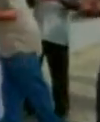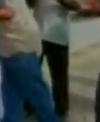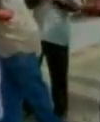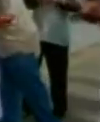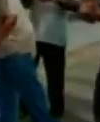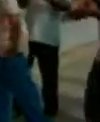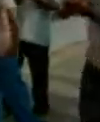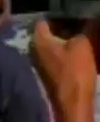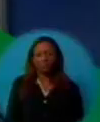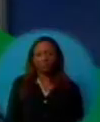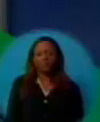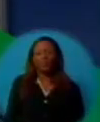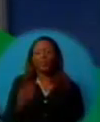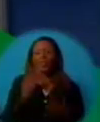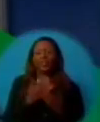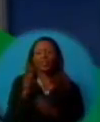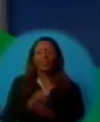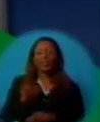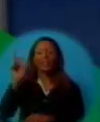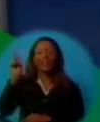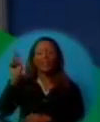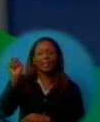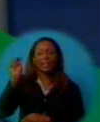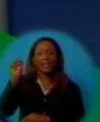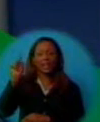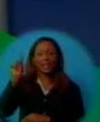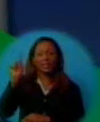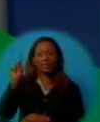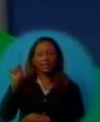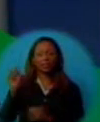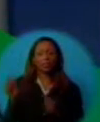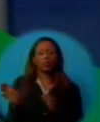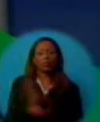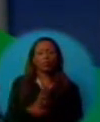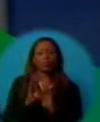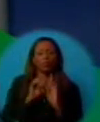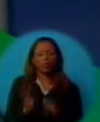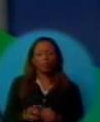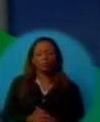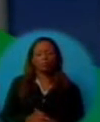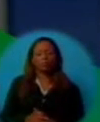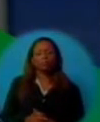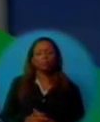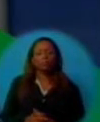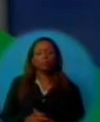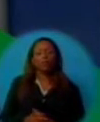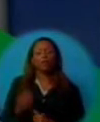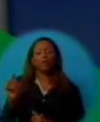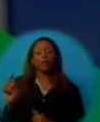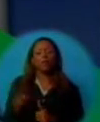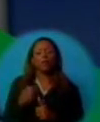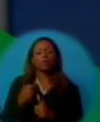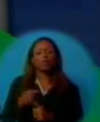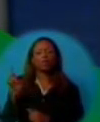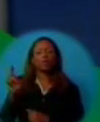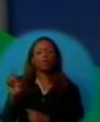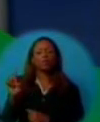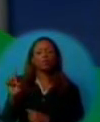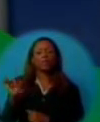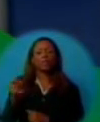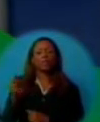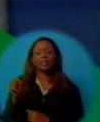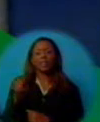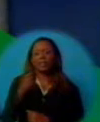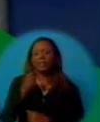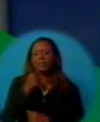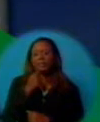of electricity. Good evening, I'm Kent Jerson and this is the Business Report. And we start with news of RedJet, which has rejected claims